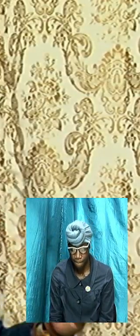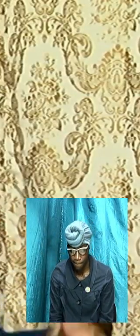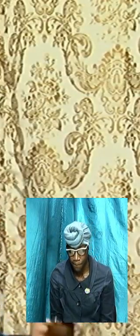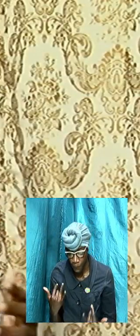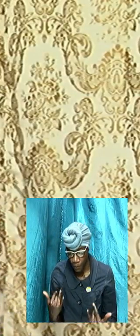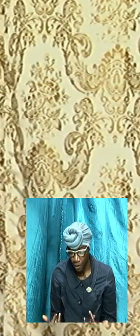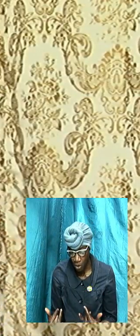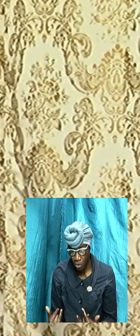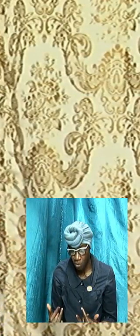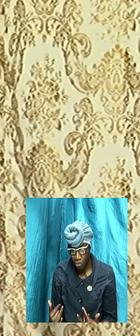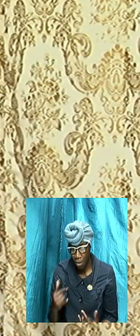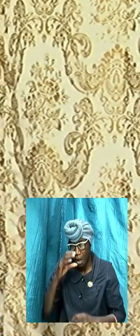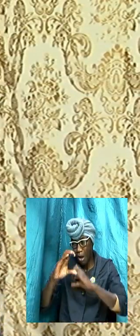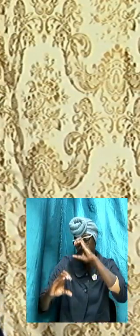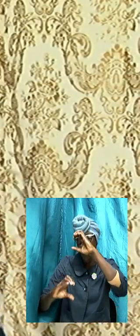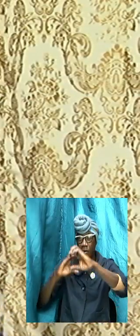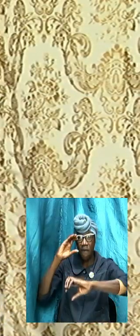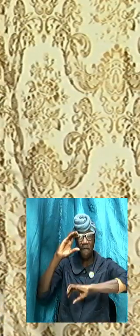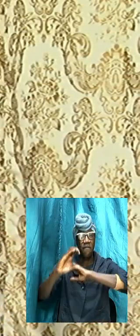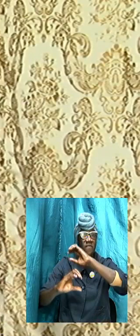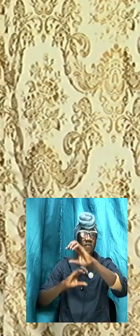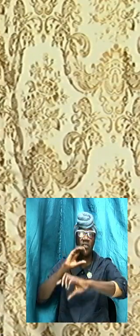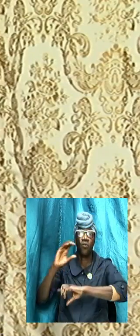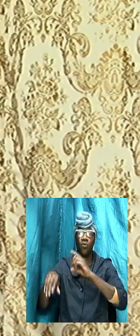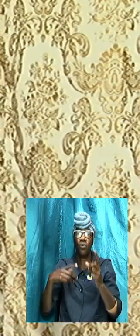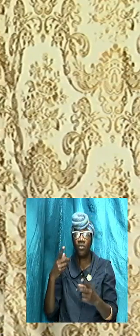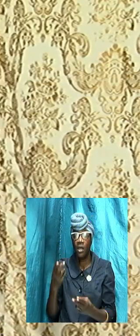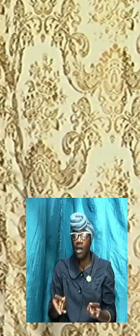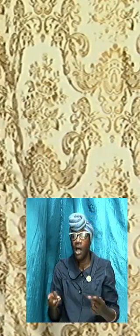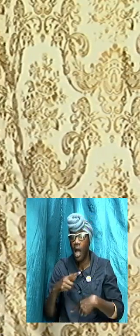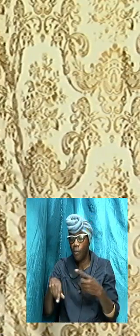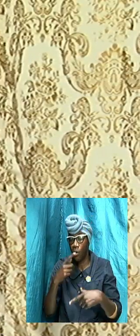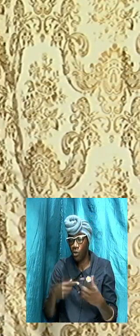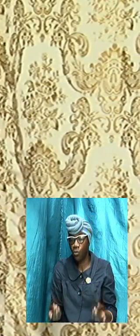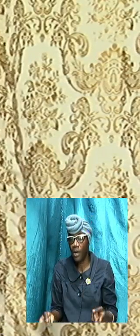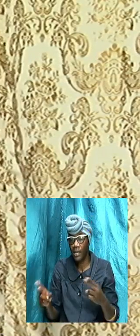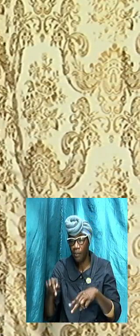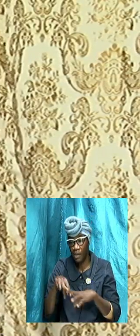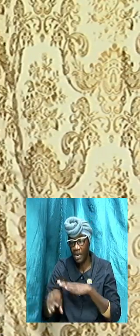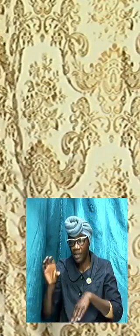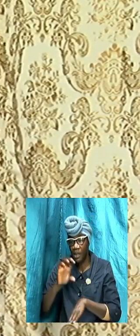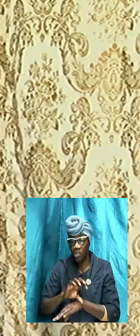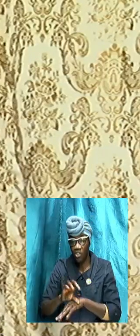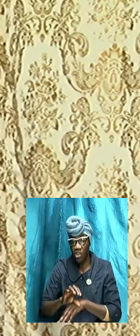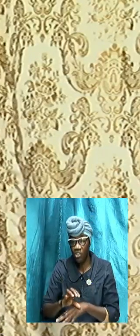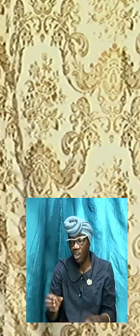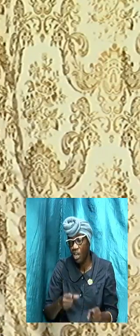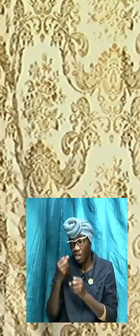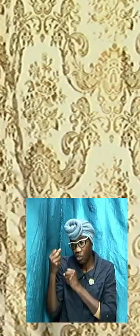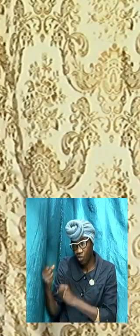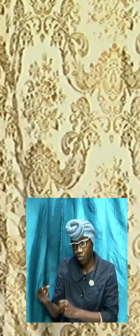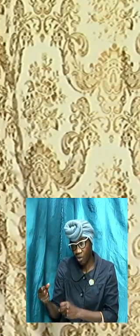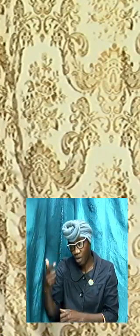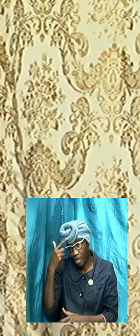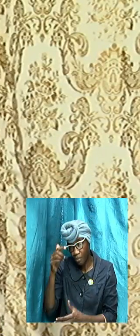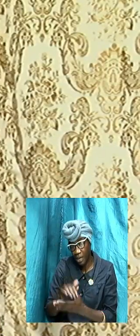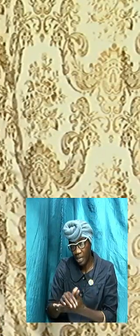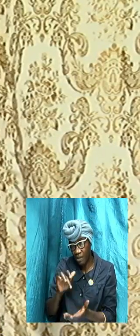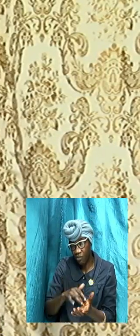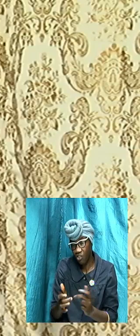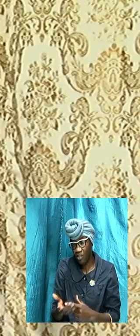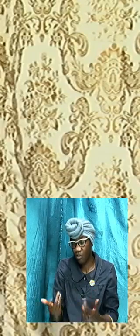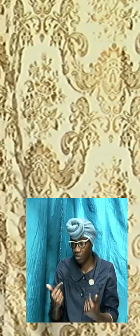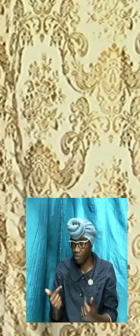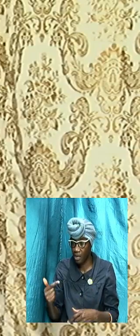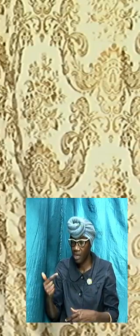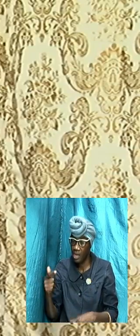now confused about what was taking place, praise God, in their church. They strongly believed that Jesus was coming back in their time,